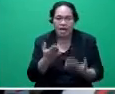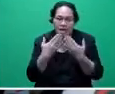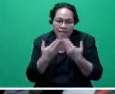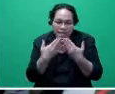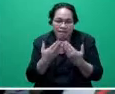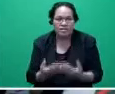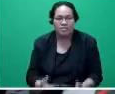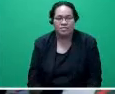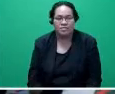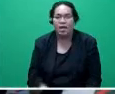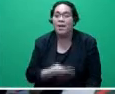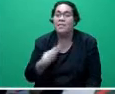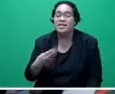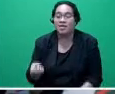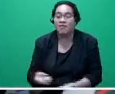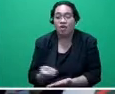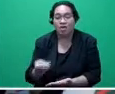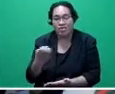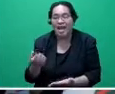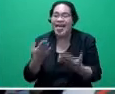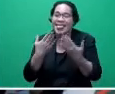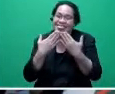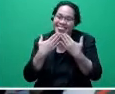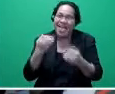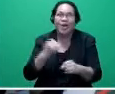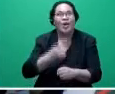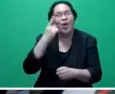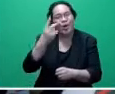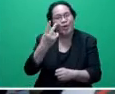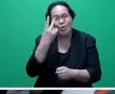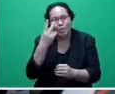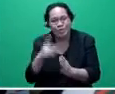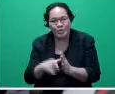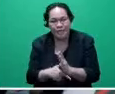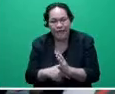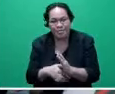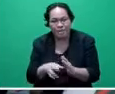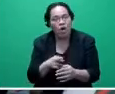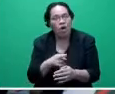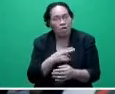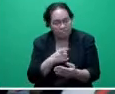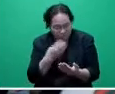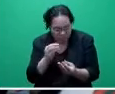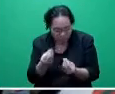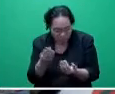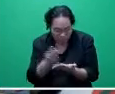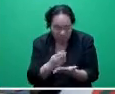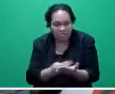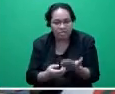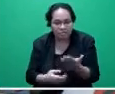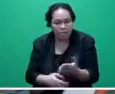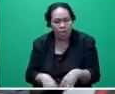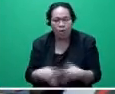Honourable Minister for Economy thanked God twice in his responsible, rudderless, deceiving budget on the 17th of